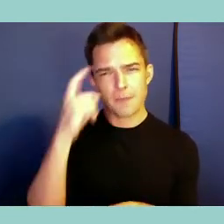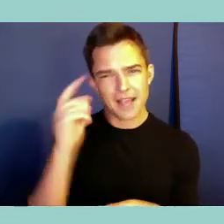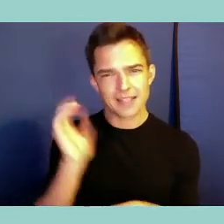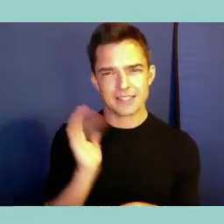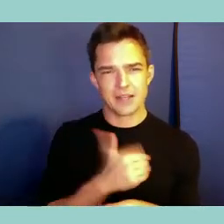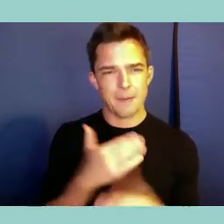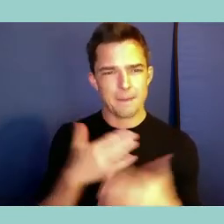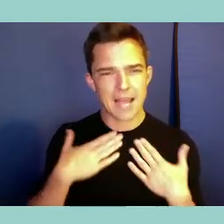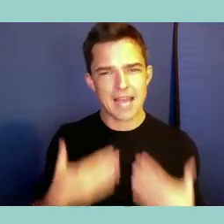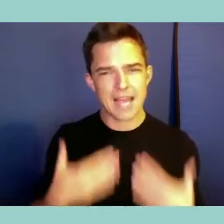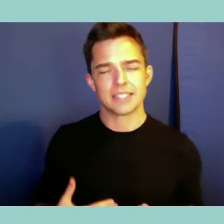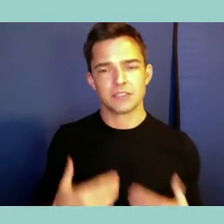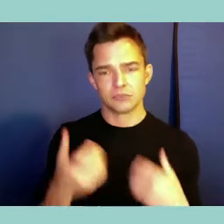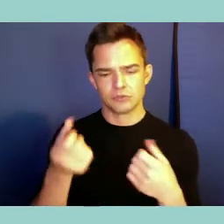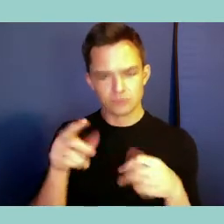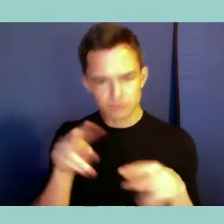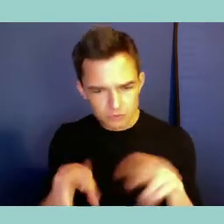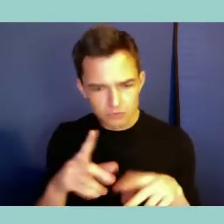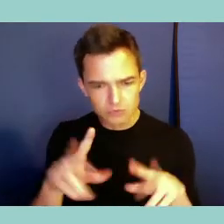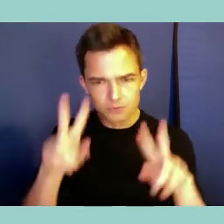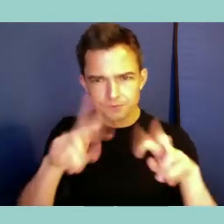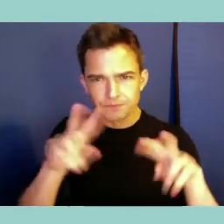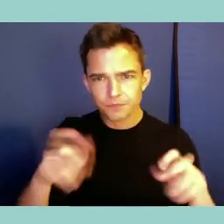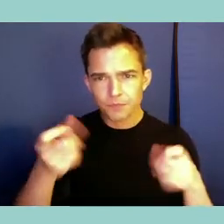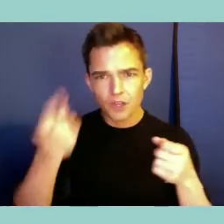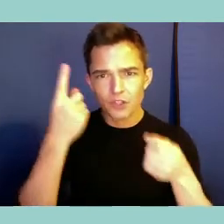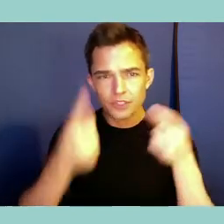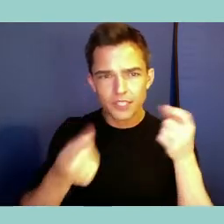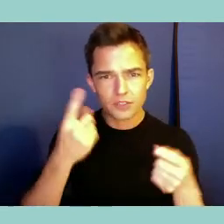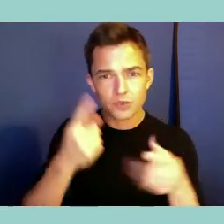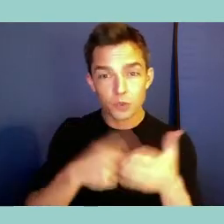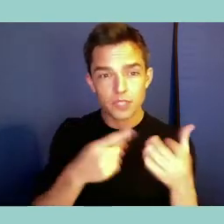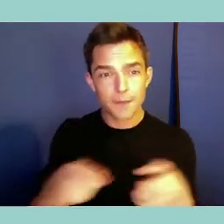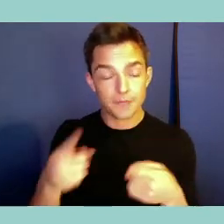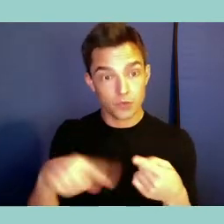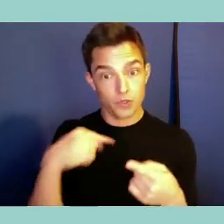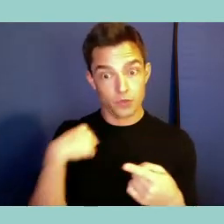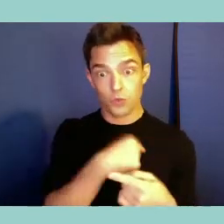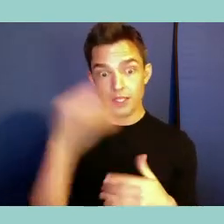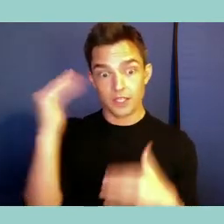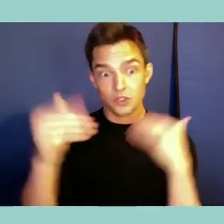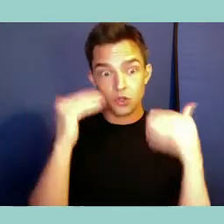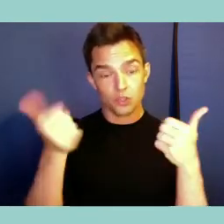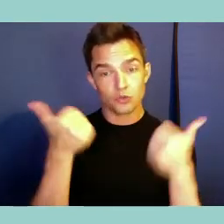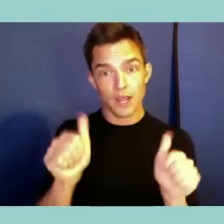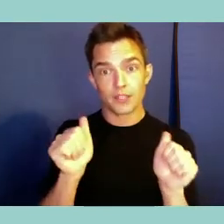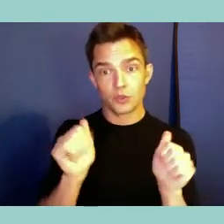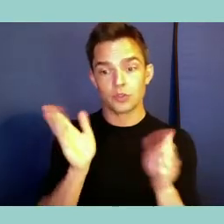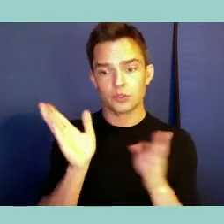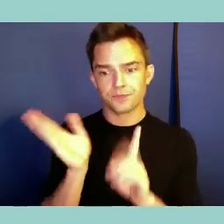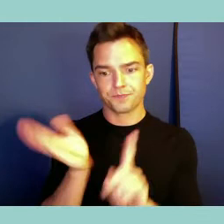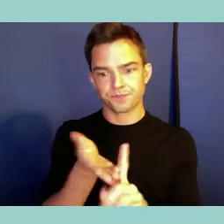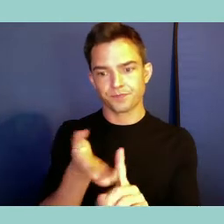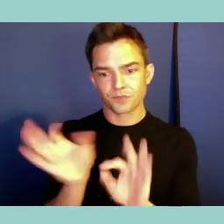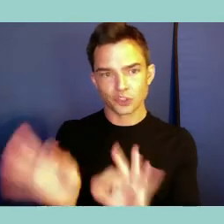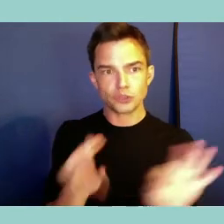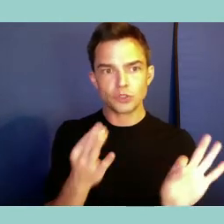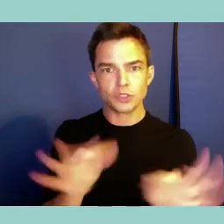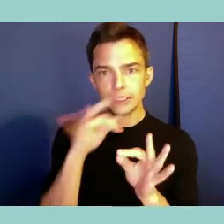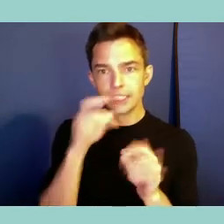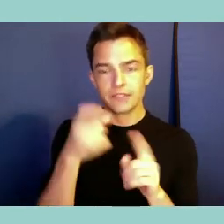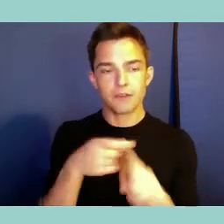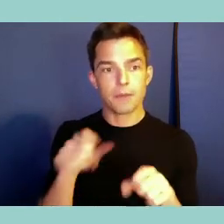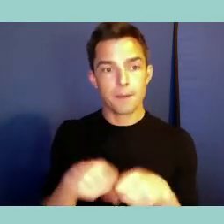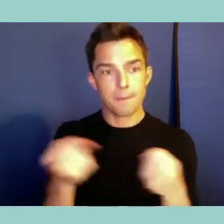hearts and our minds and our bodies to understand what's happening. And when we grown-ups, when we try to distract kids from